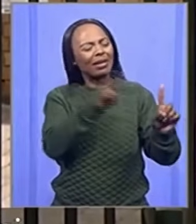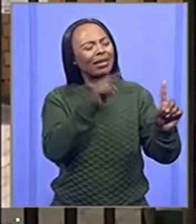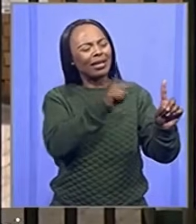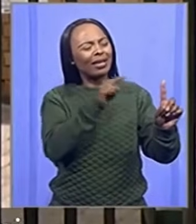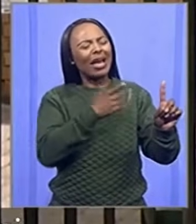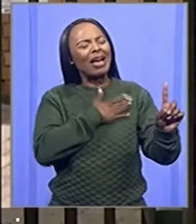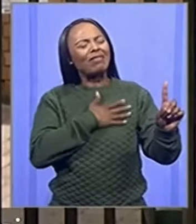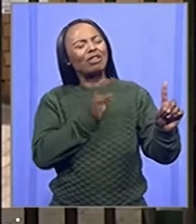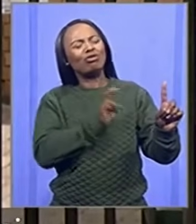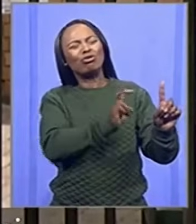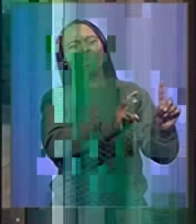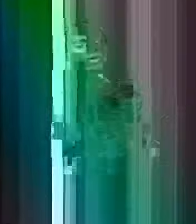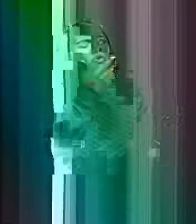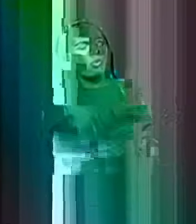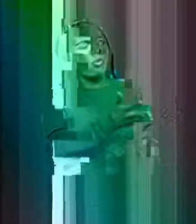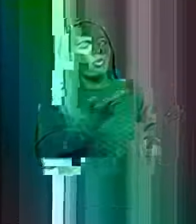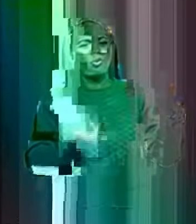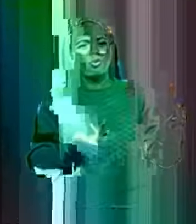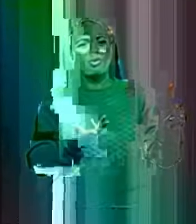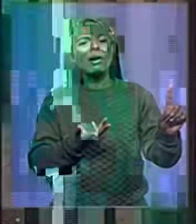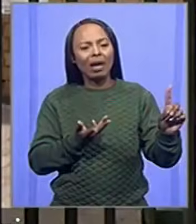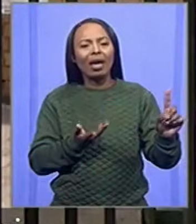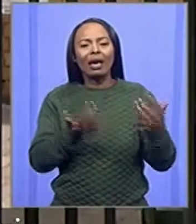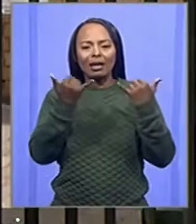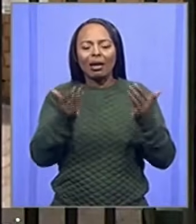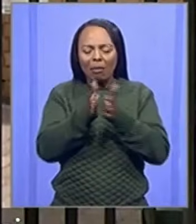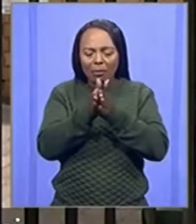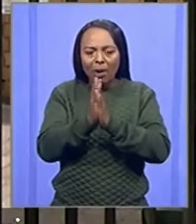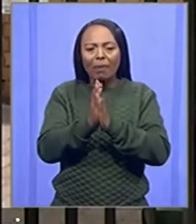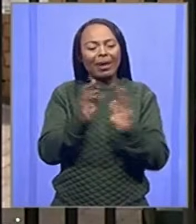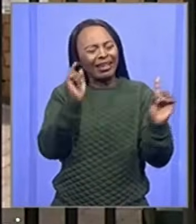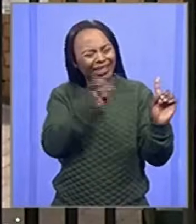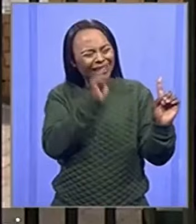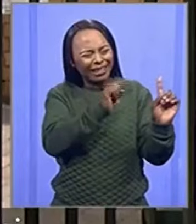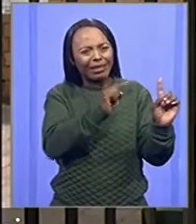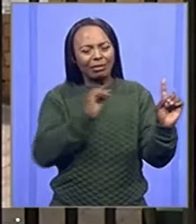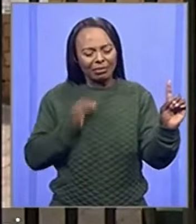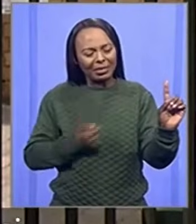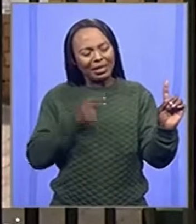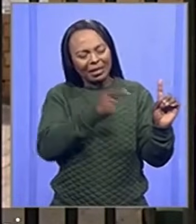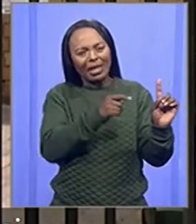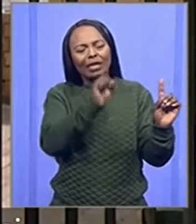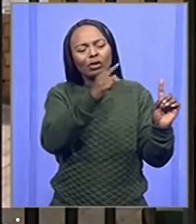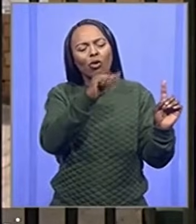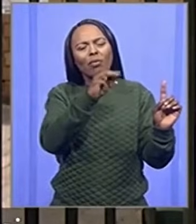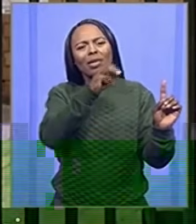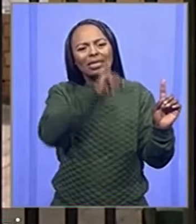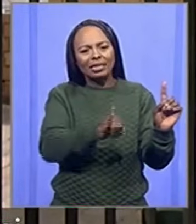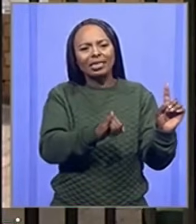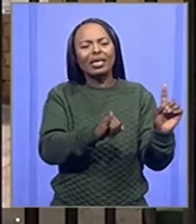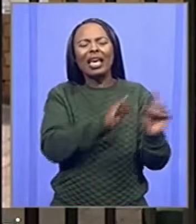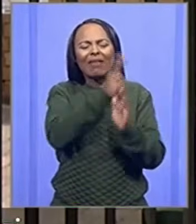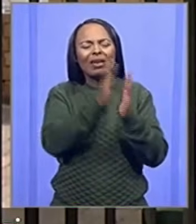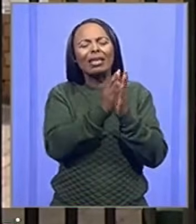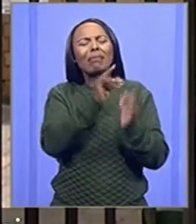ikutlwa jang ka mo segomotsi ya re kopa hela gore segomotsi ka dio tse di go tiragala mo go